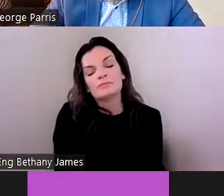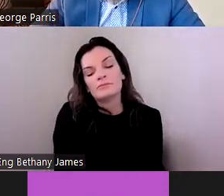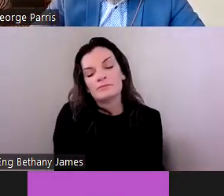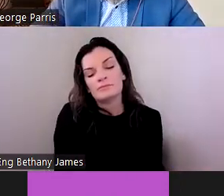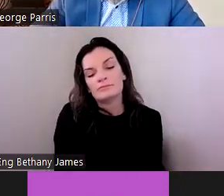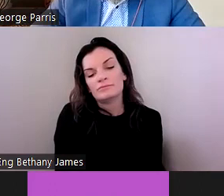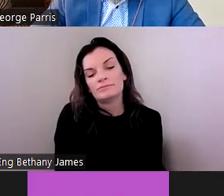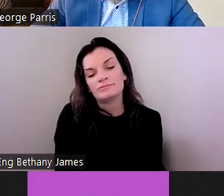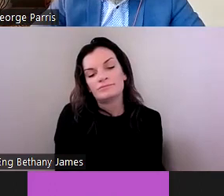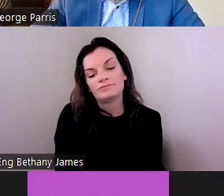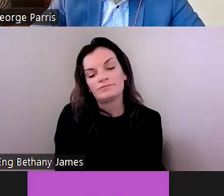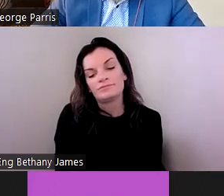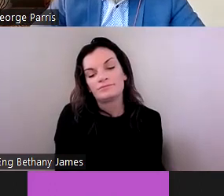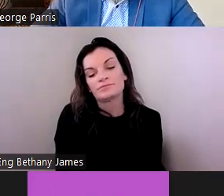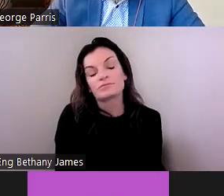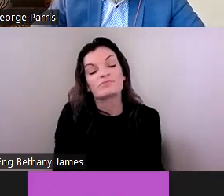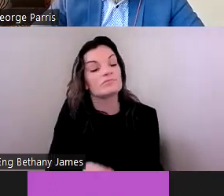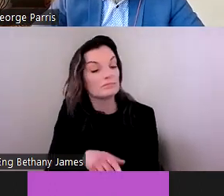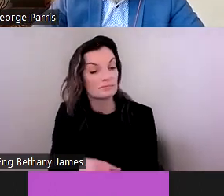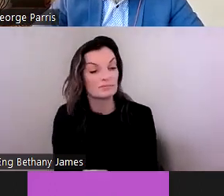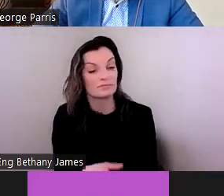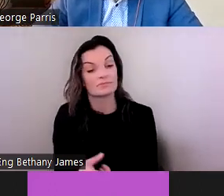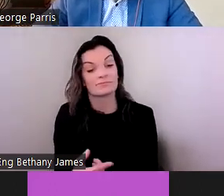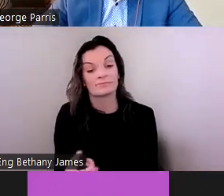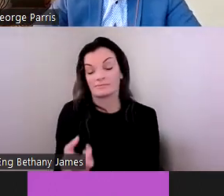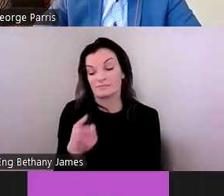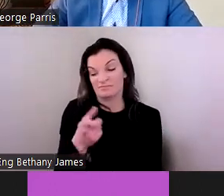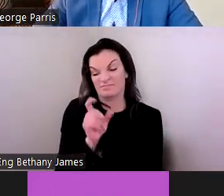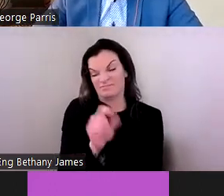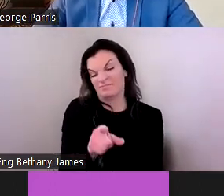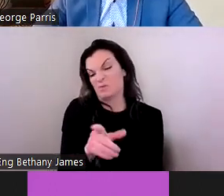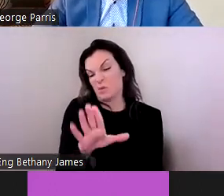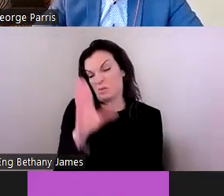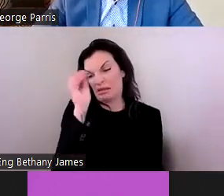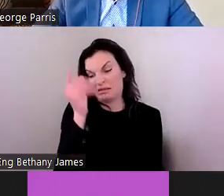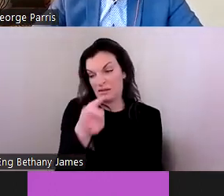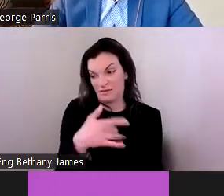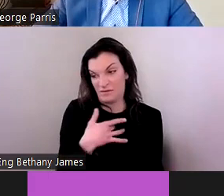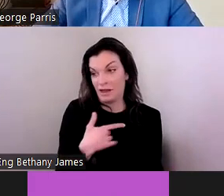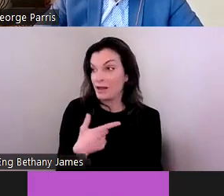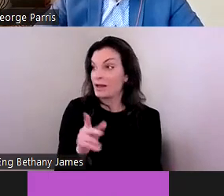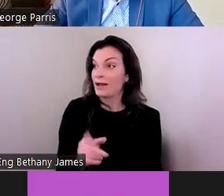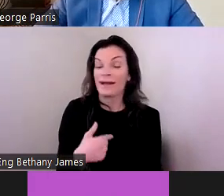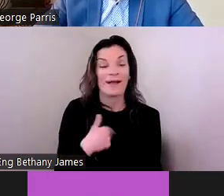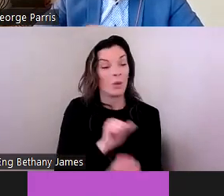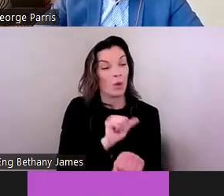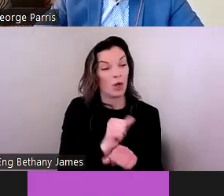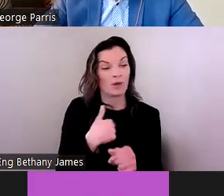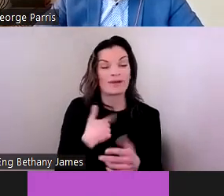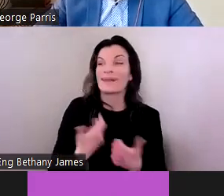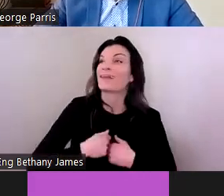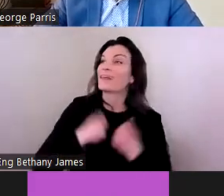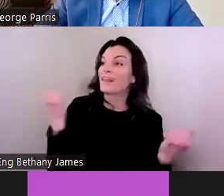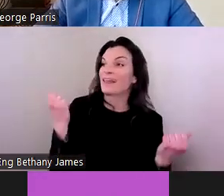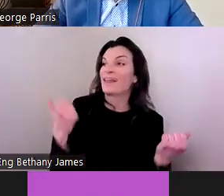fully disclose due to retaliation? Any further thoughts? Well, yes, absolutely. The research showed that I didn't put